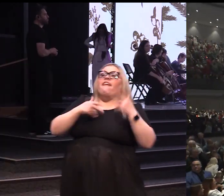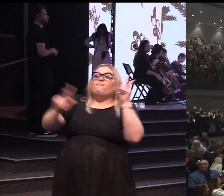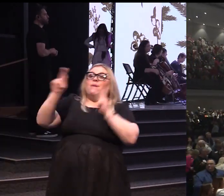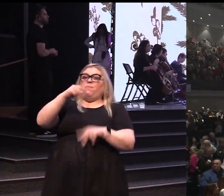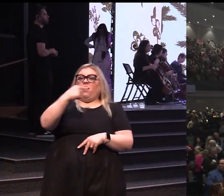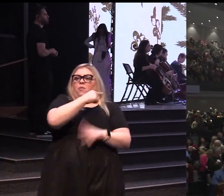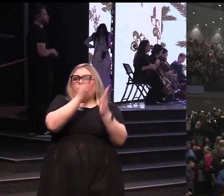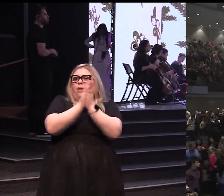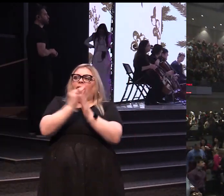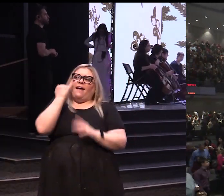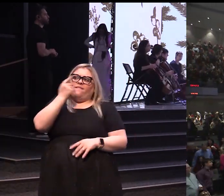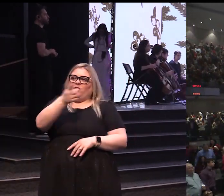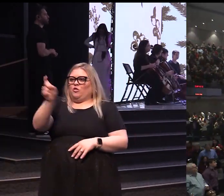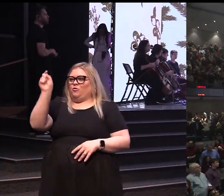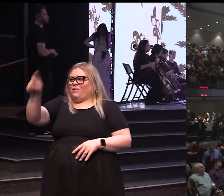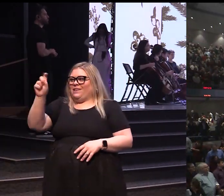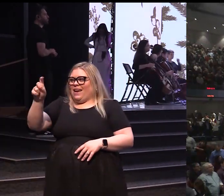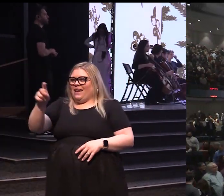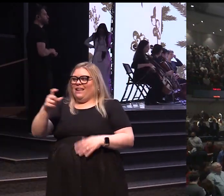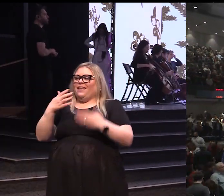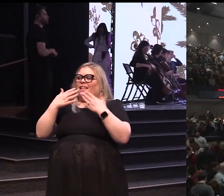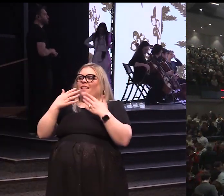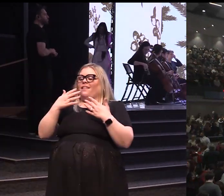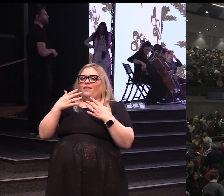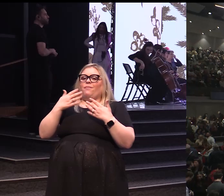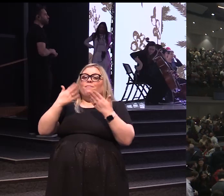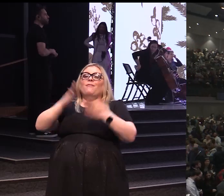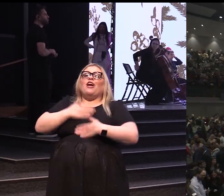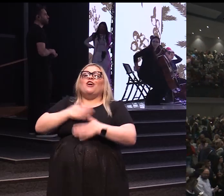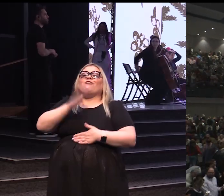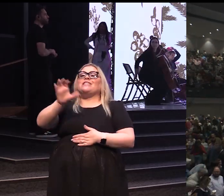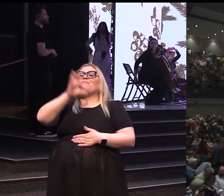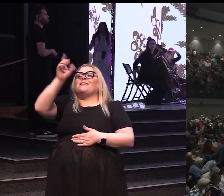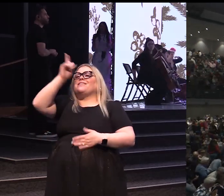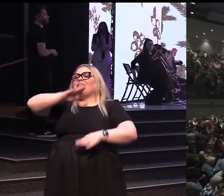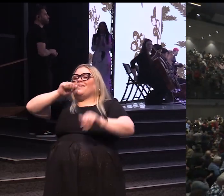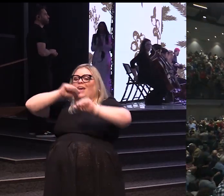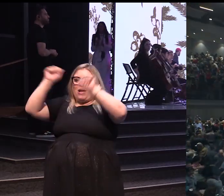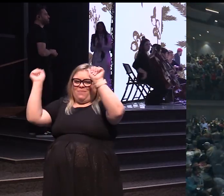We'll have people down here praying for you. If you have a need today, we'd love to pray with you. Merry Christmas. God bless you.